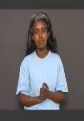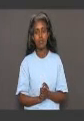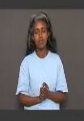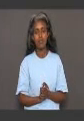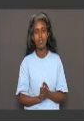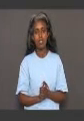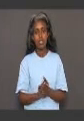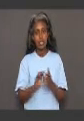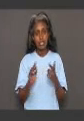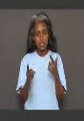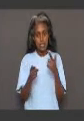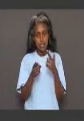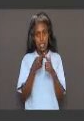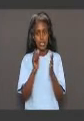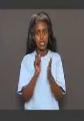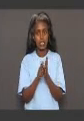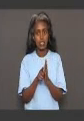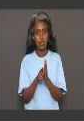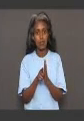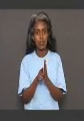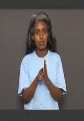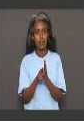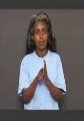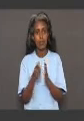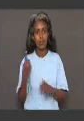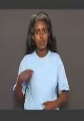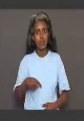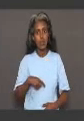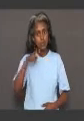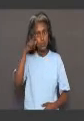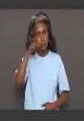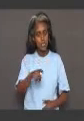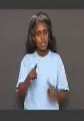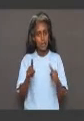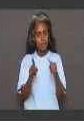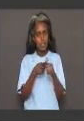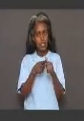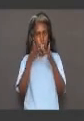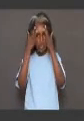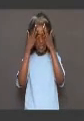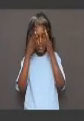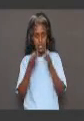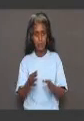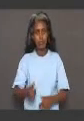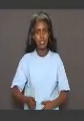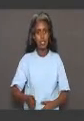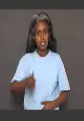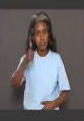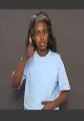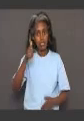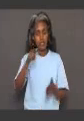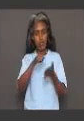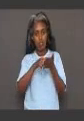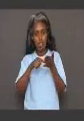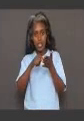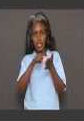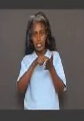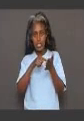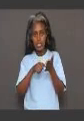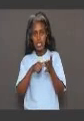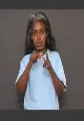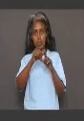In the second example, we must first determine the measure of the inscribed